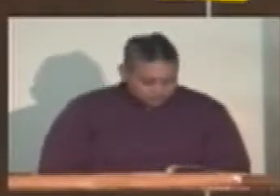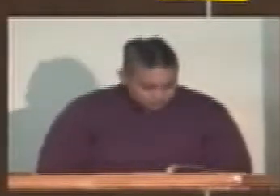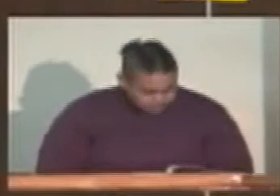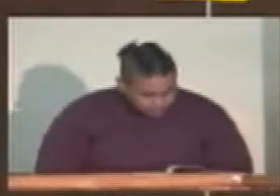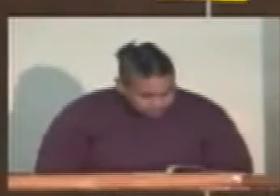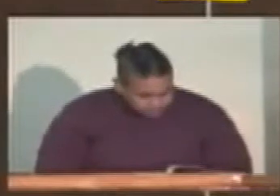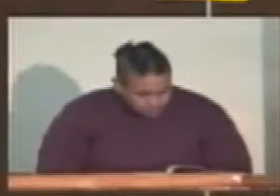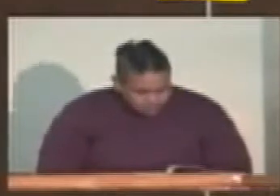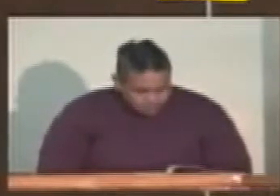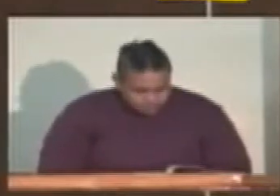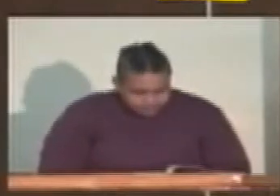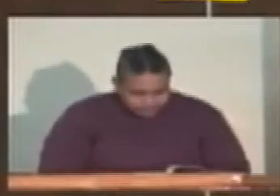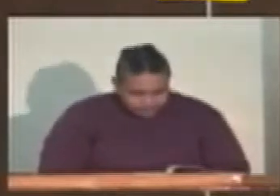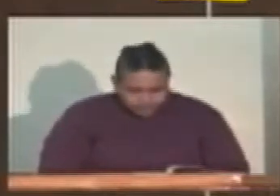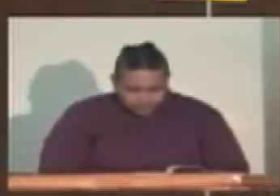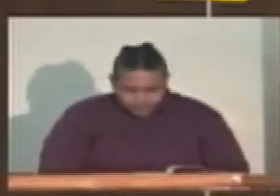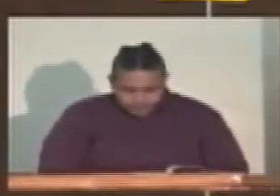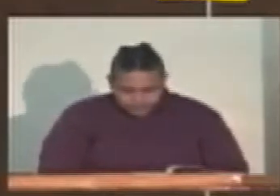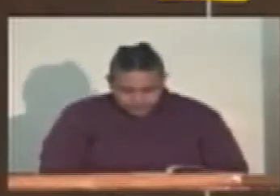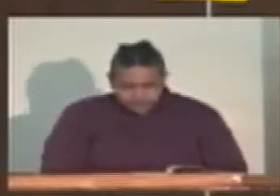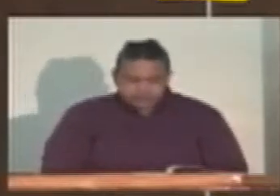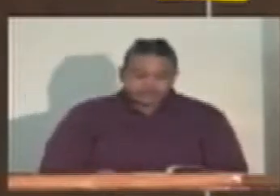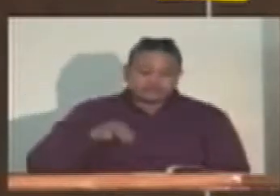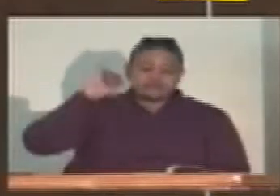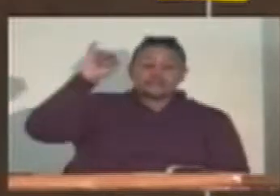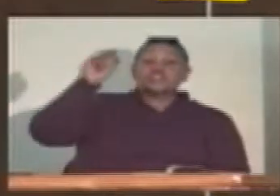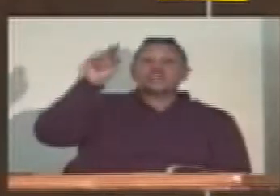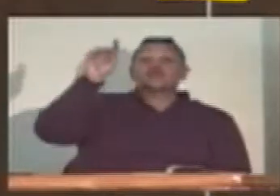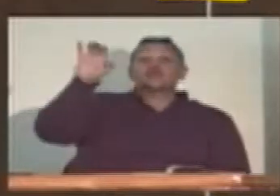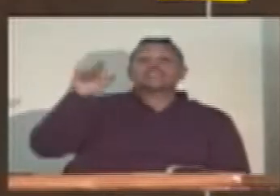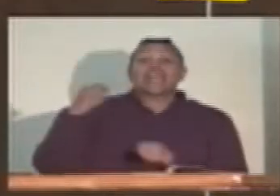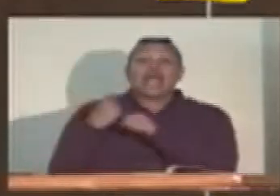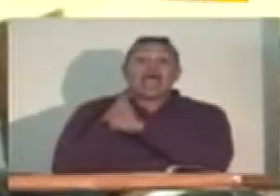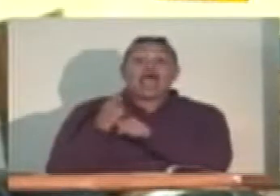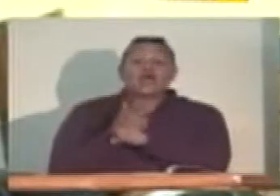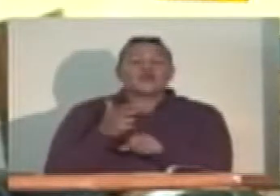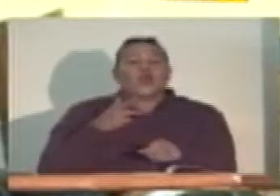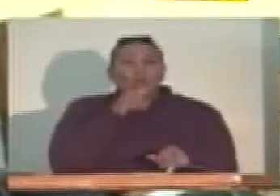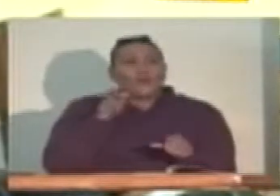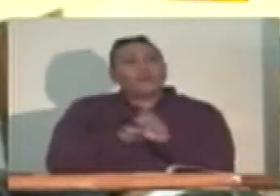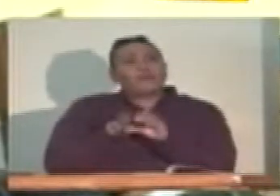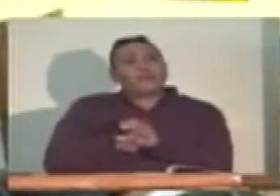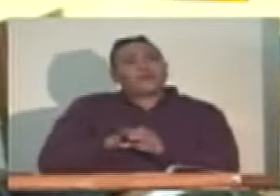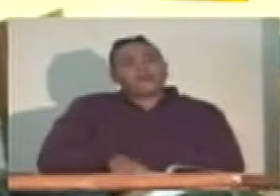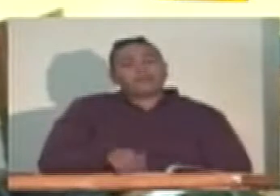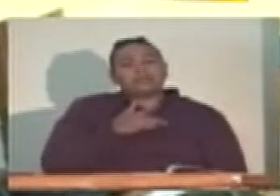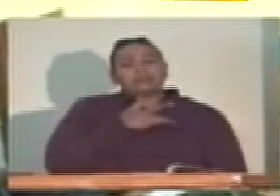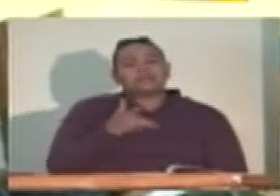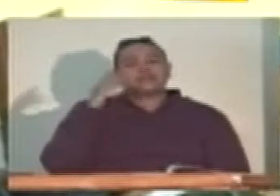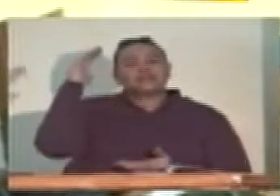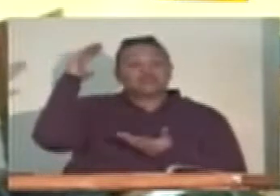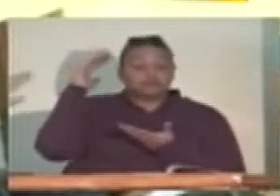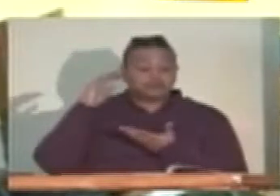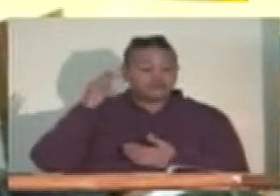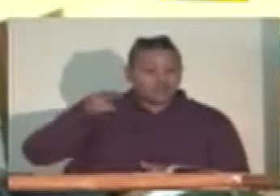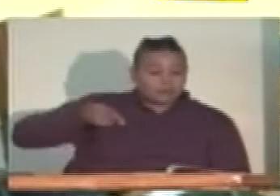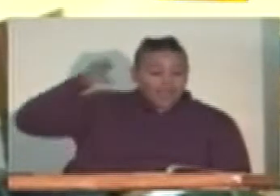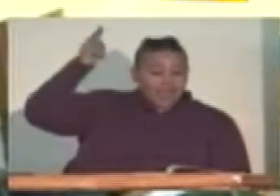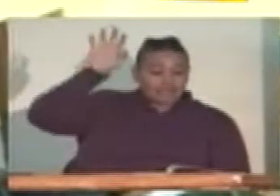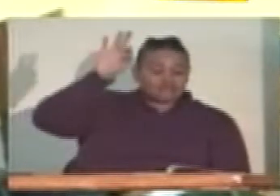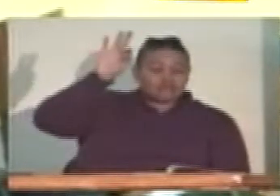Consequently, Mr. Speaker, the JUTC's annual ridership has fallen from a high